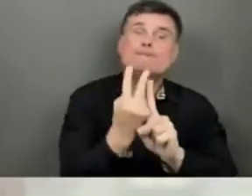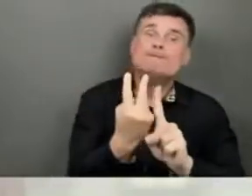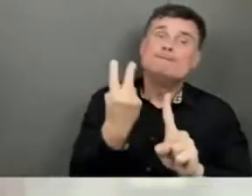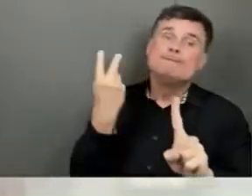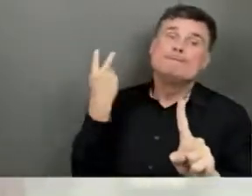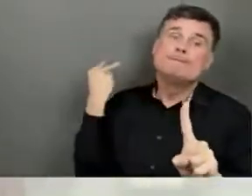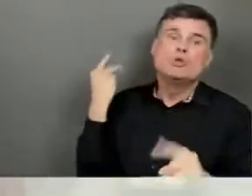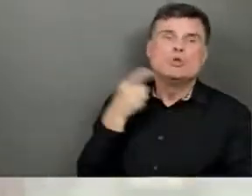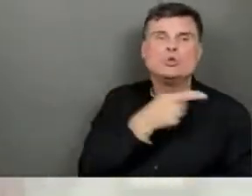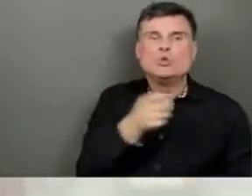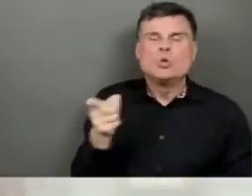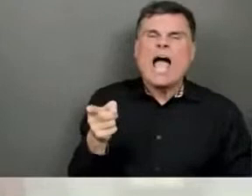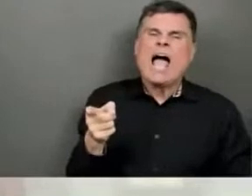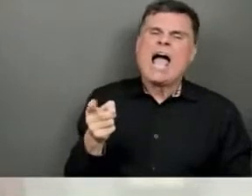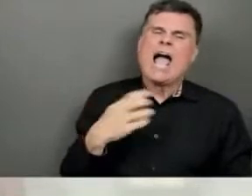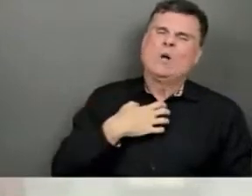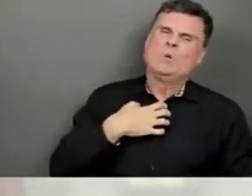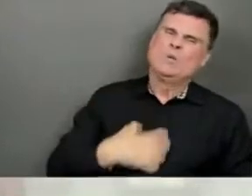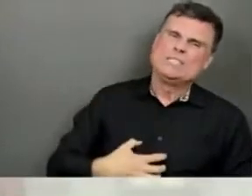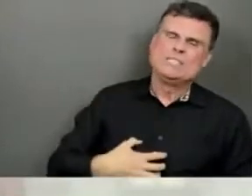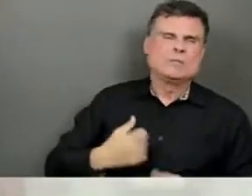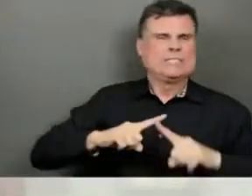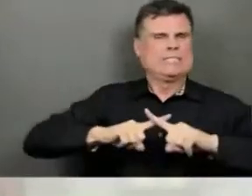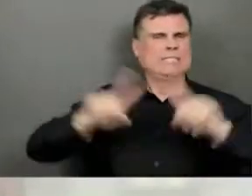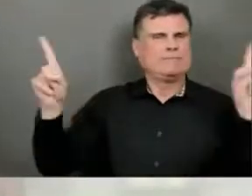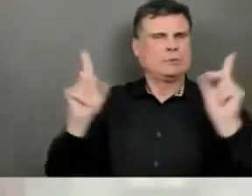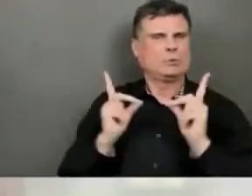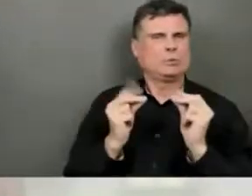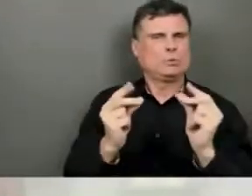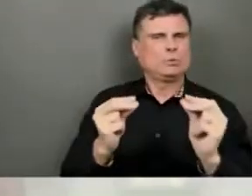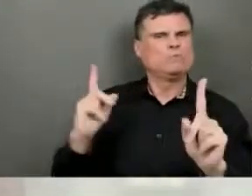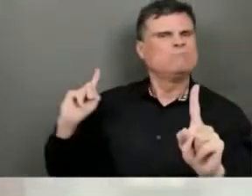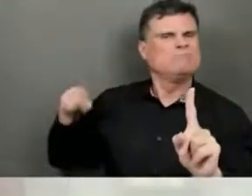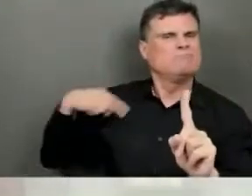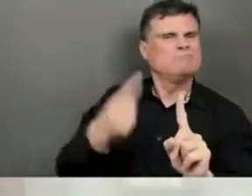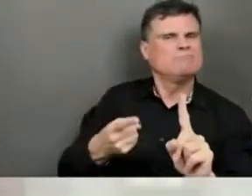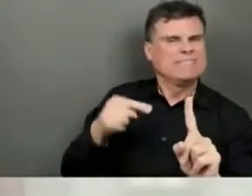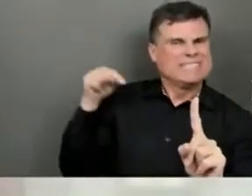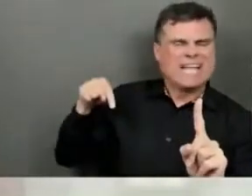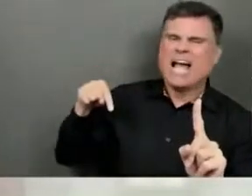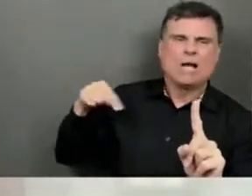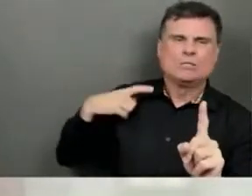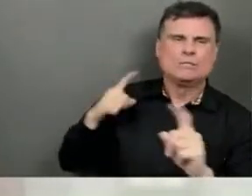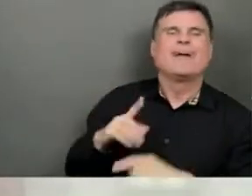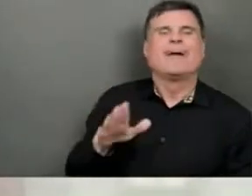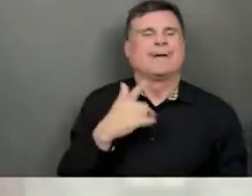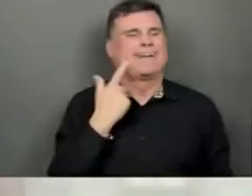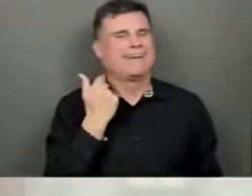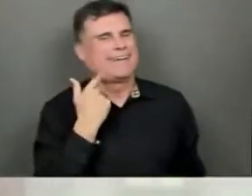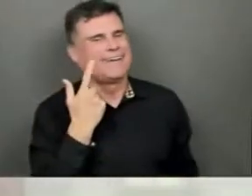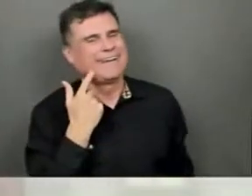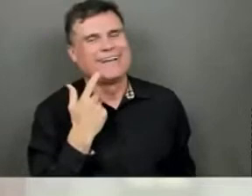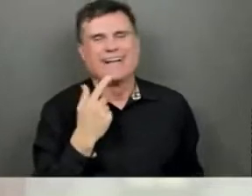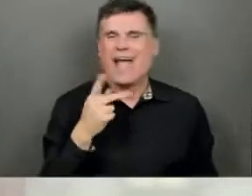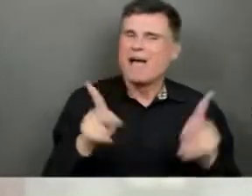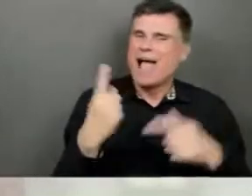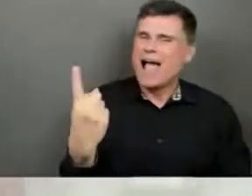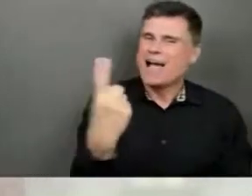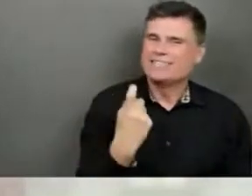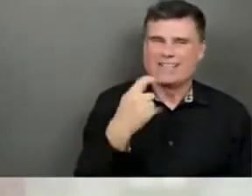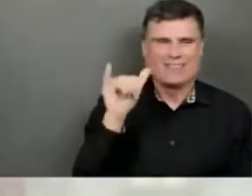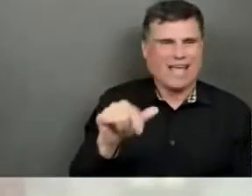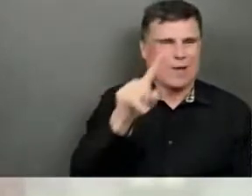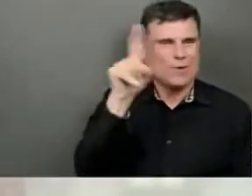That's always the question. It's so challenging. I mean, we were talking at